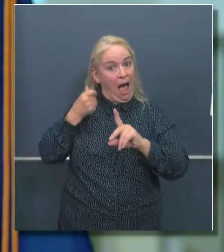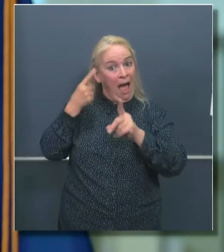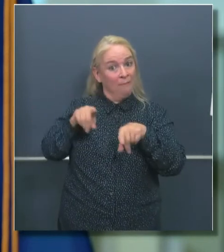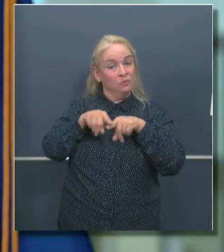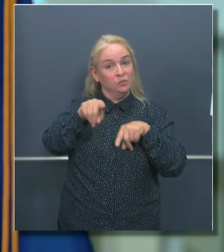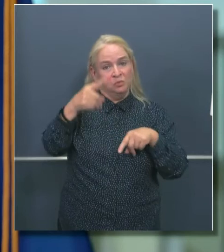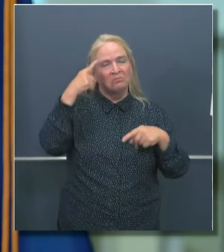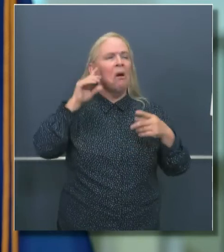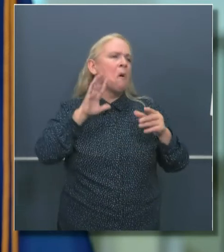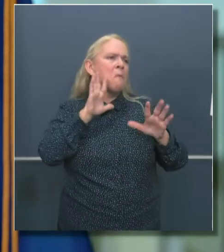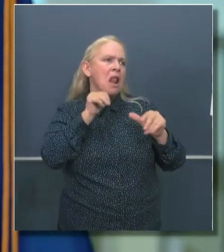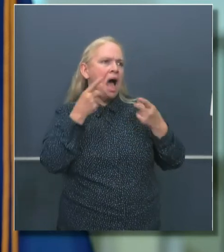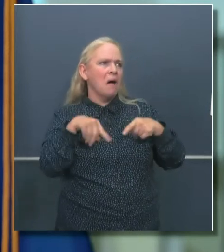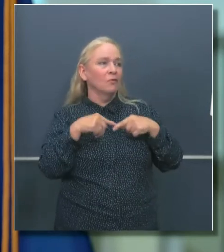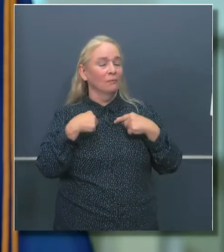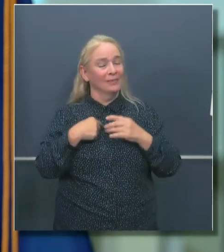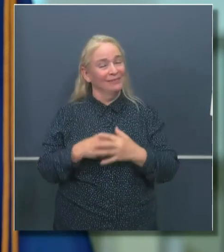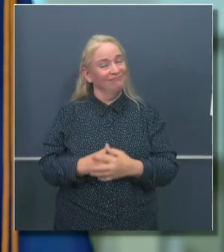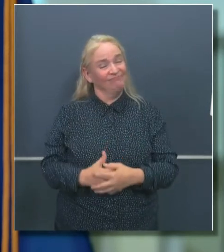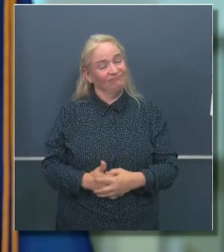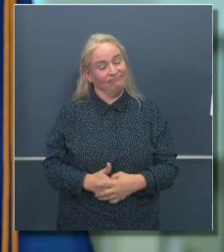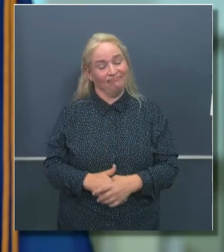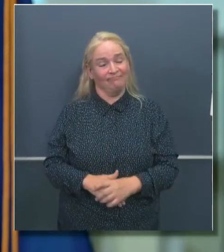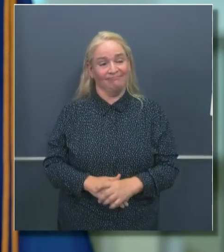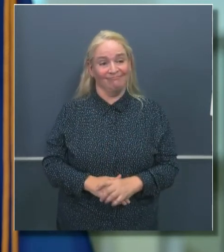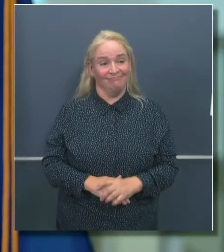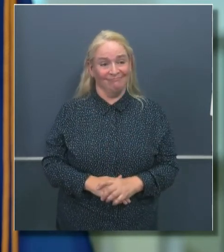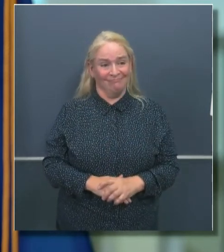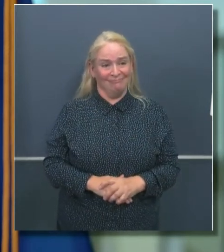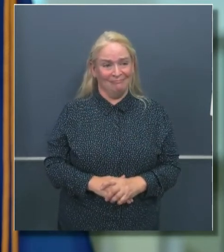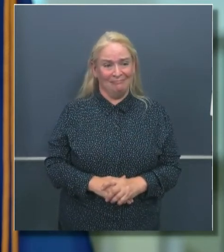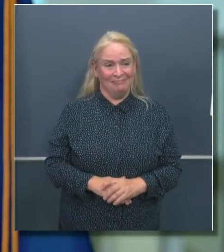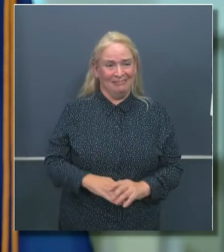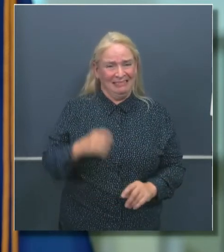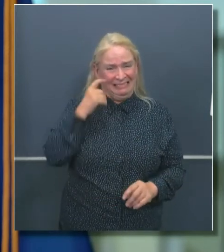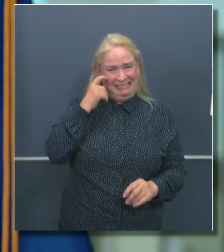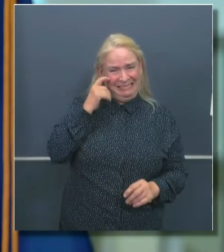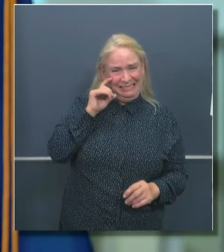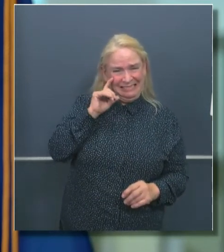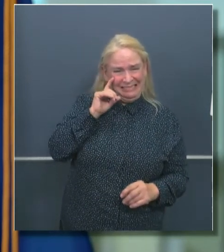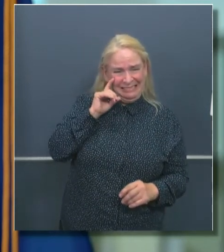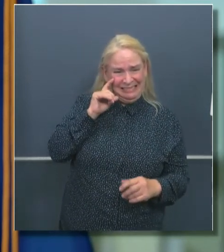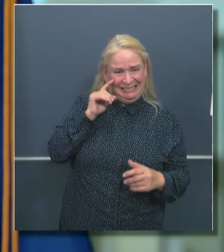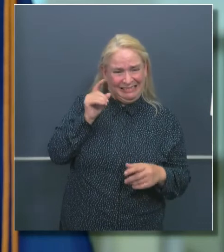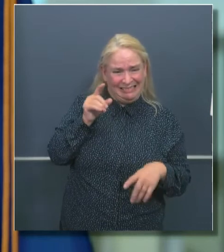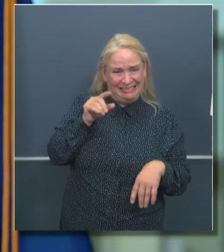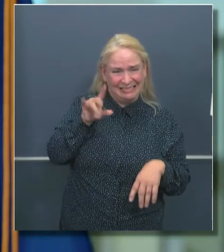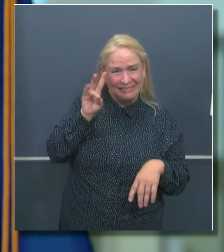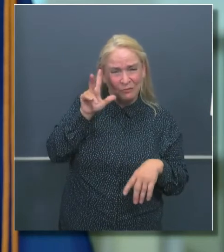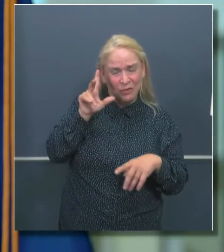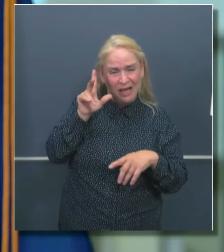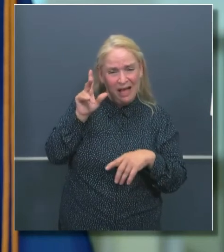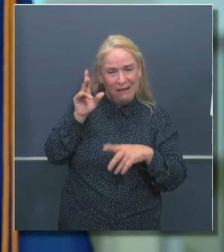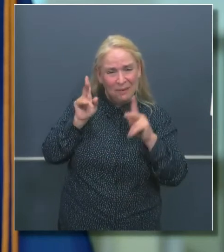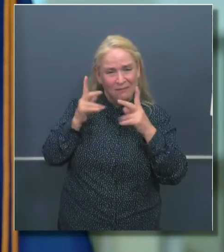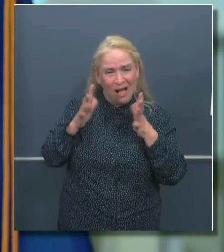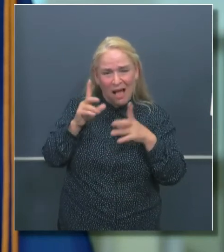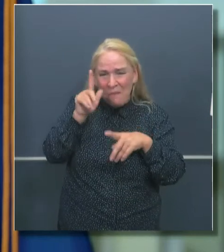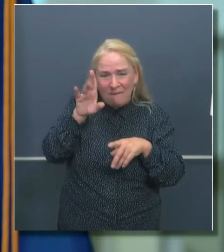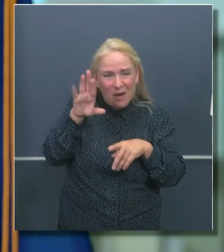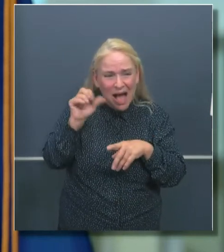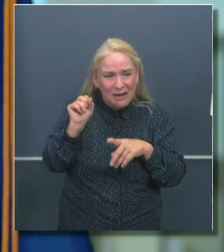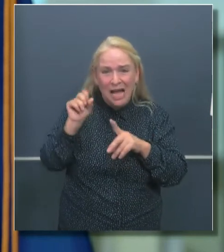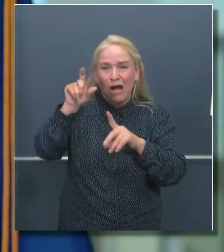based upon not only the 73 lives that were lost in the last 24 hours, the 110 the previous 24 hours, or